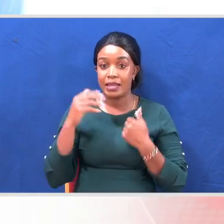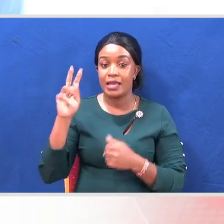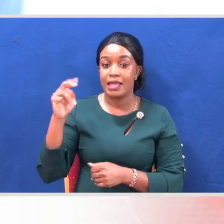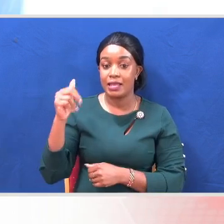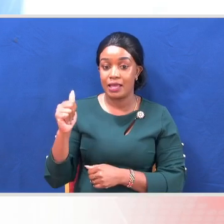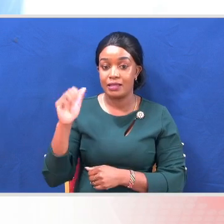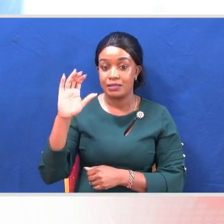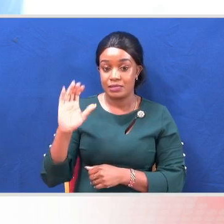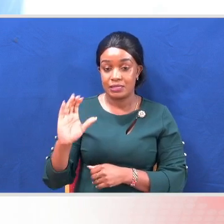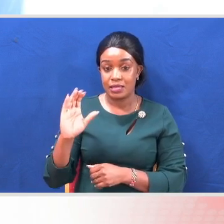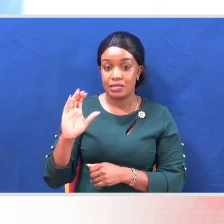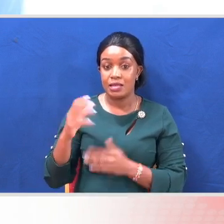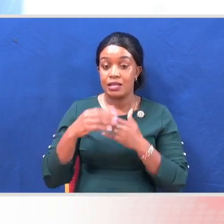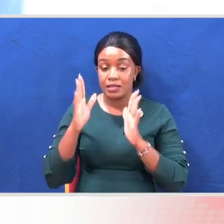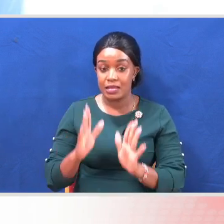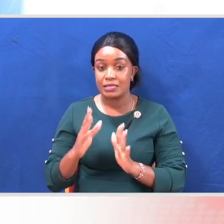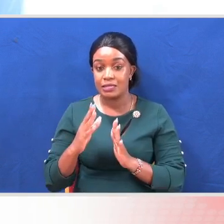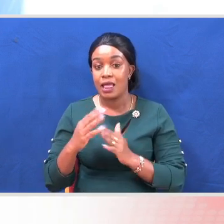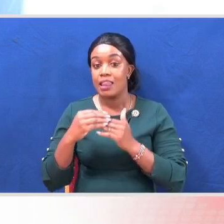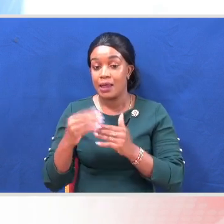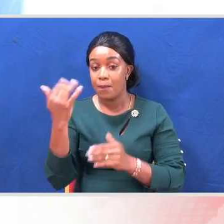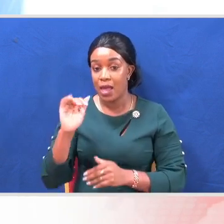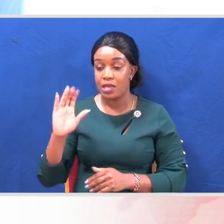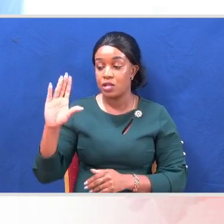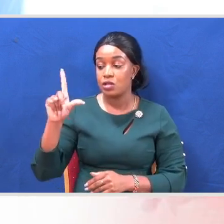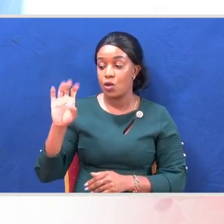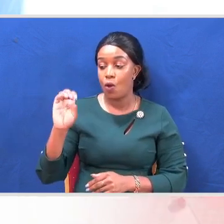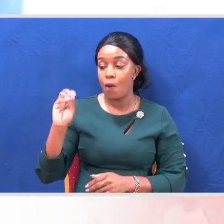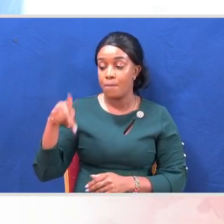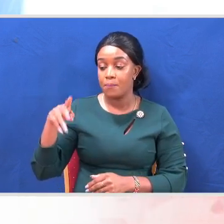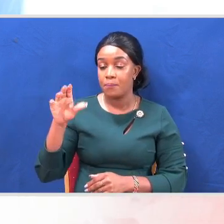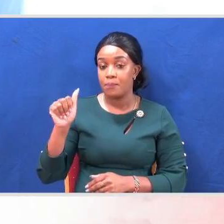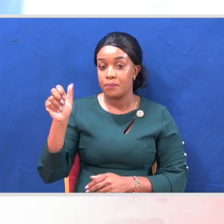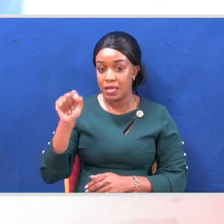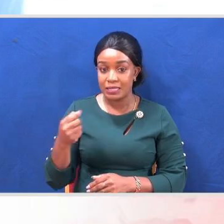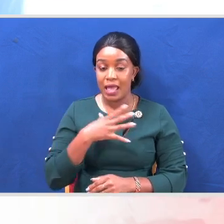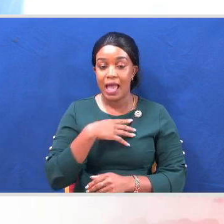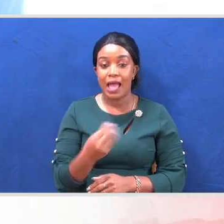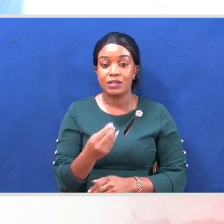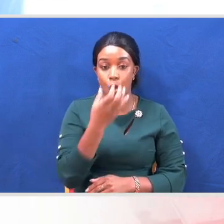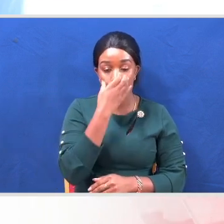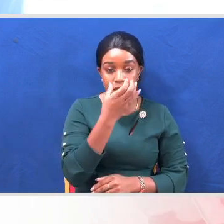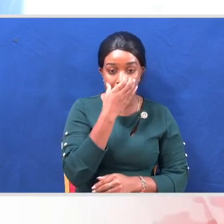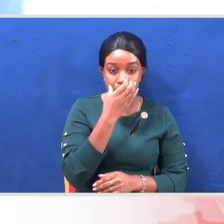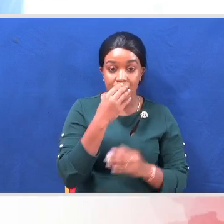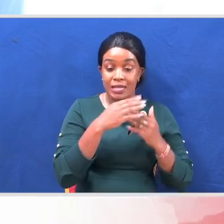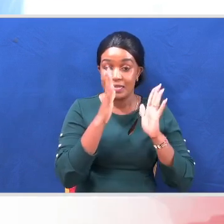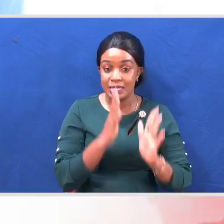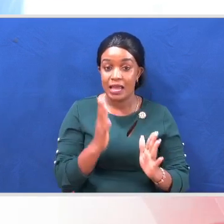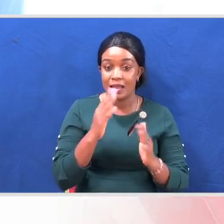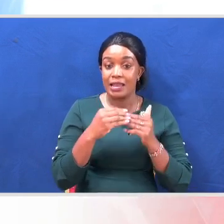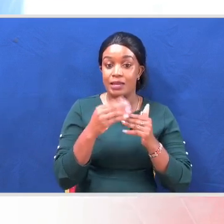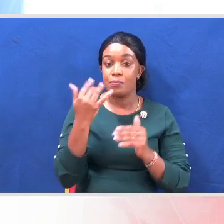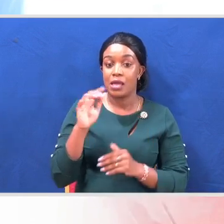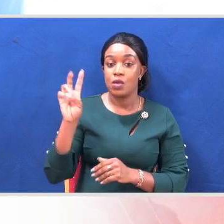by Kakamega Senator Cleophas Malala and ODM leaders led by Gladys Wanga, of allegations